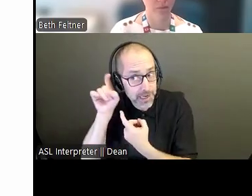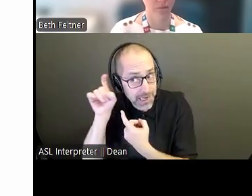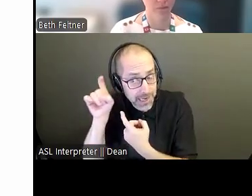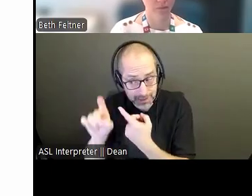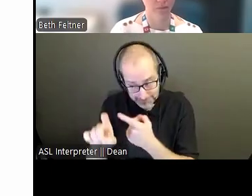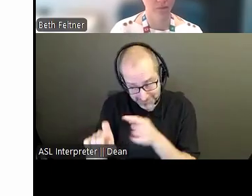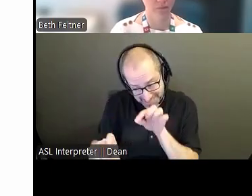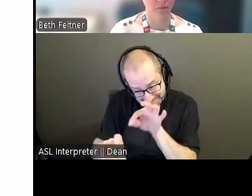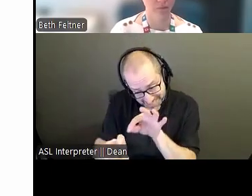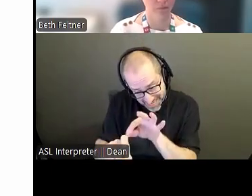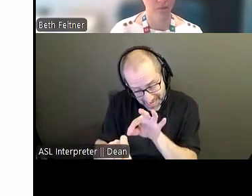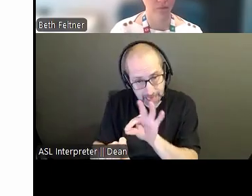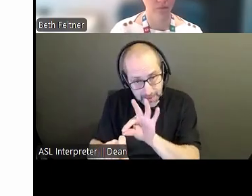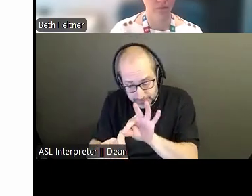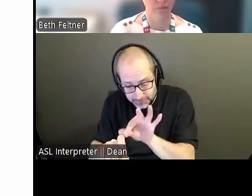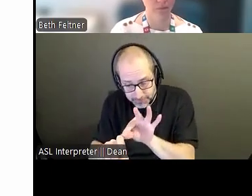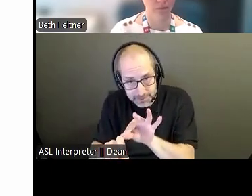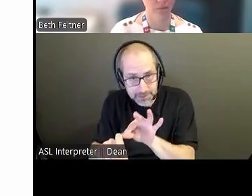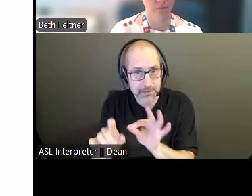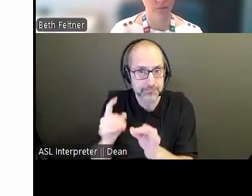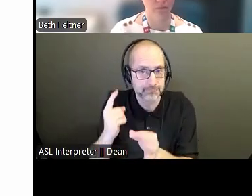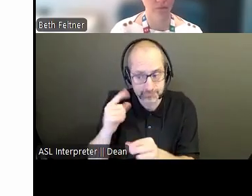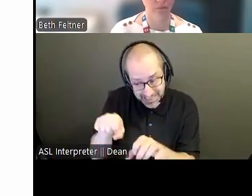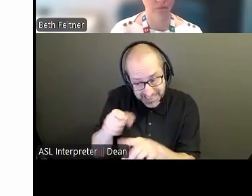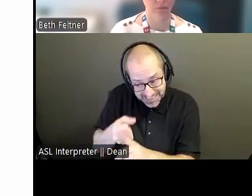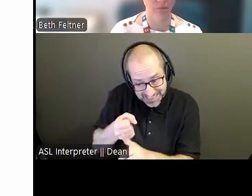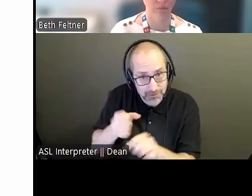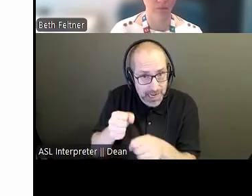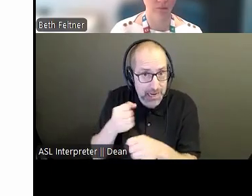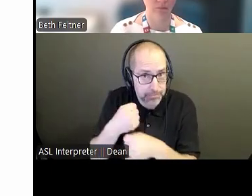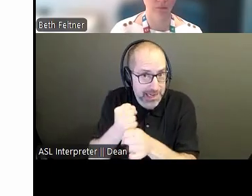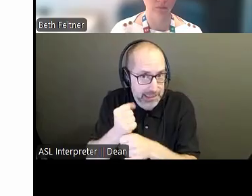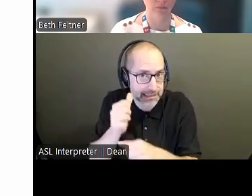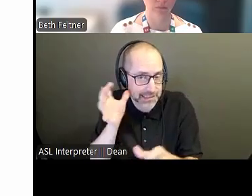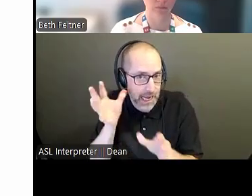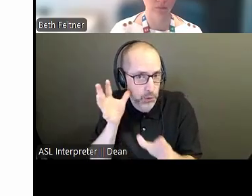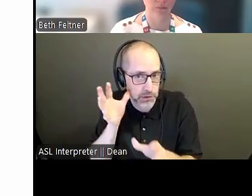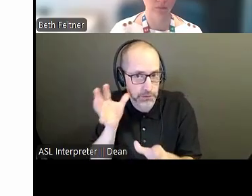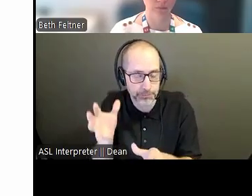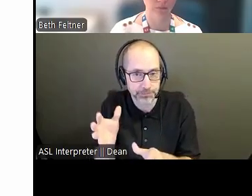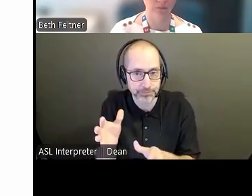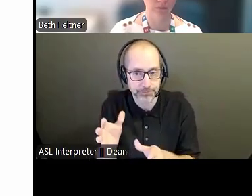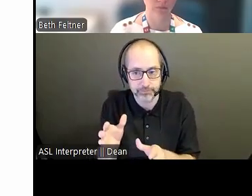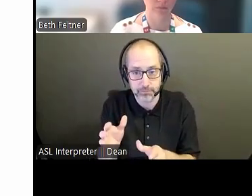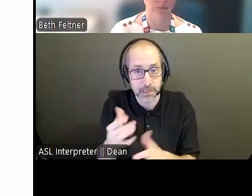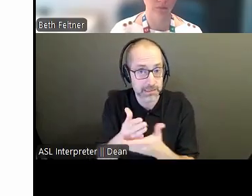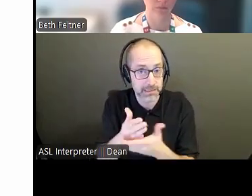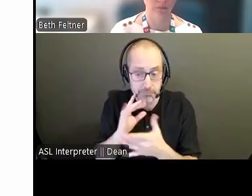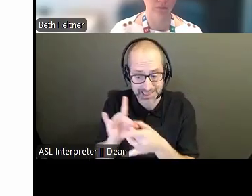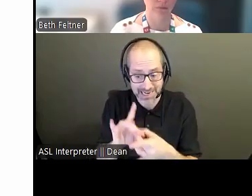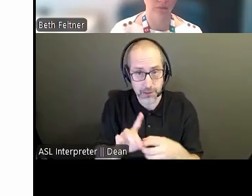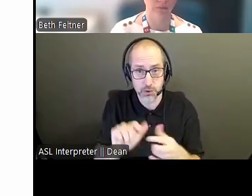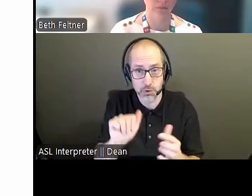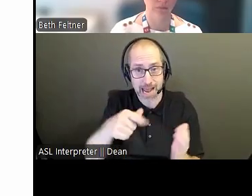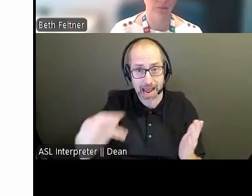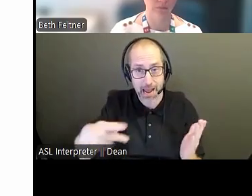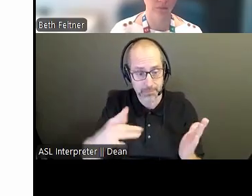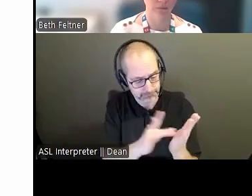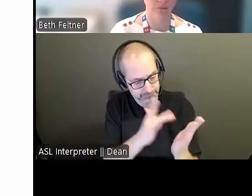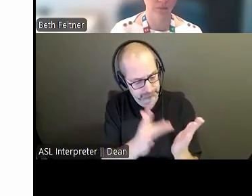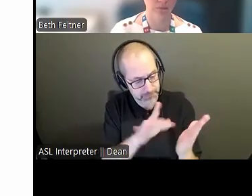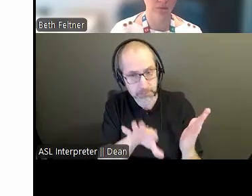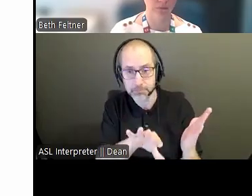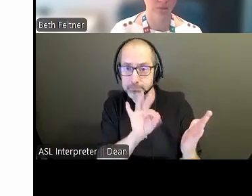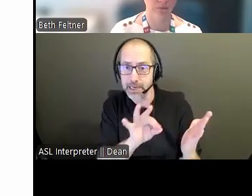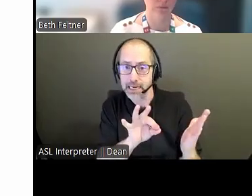control yourself. You can play different sounds. Most of them have an app that play directly through the hearing aids that